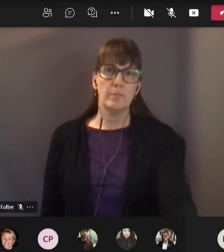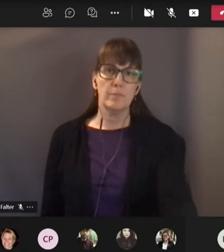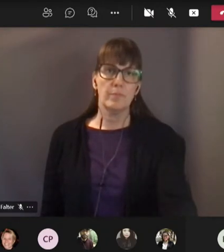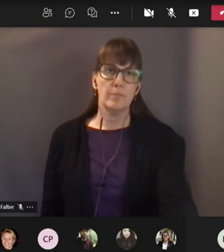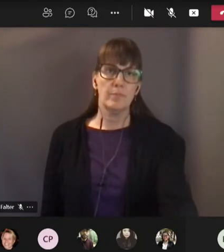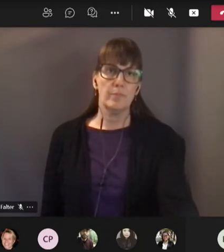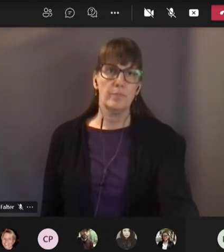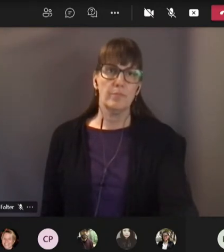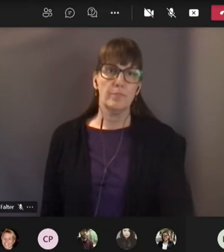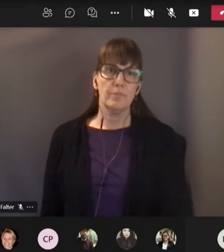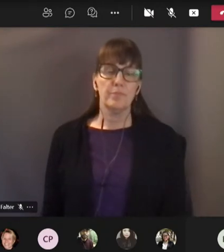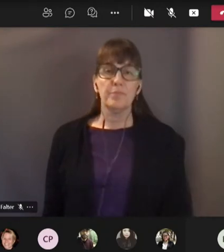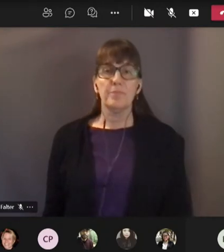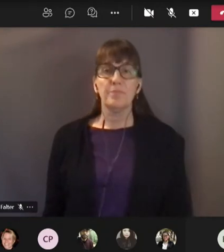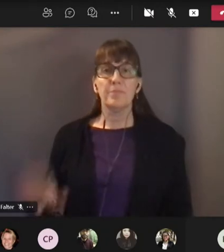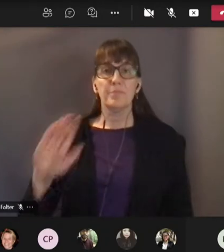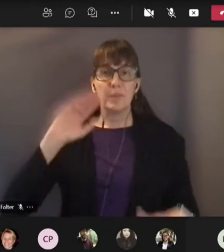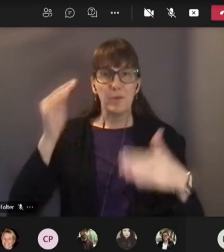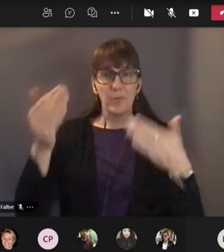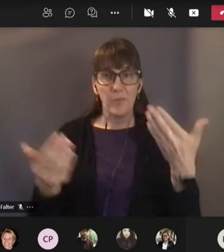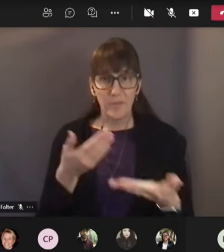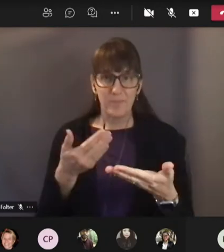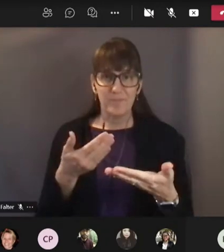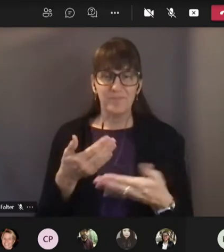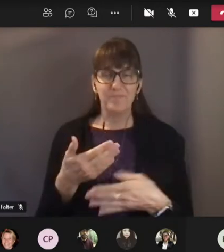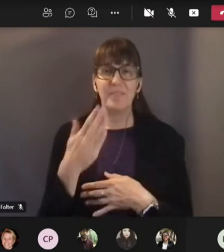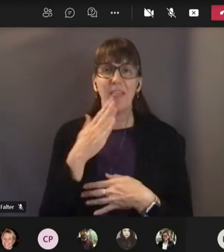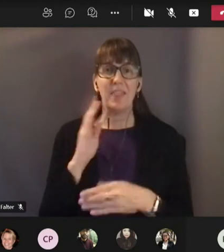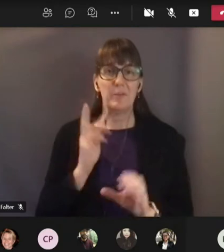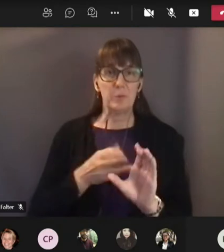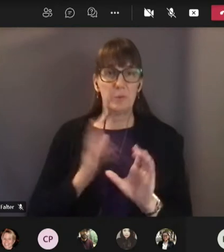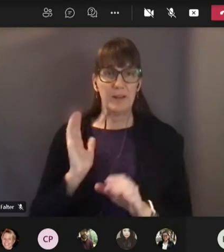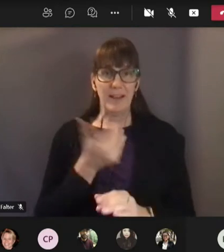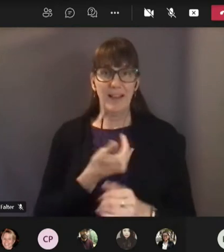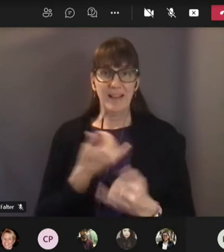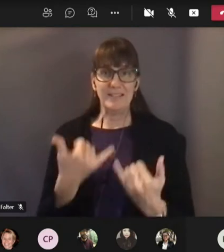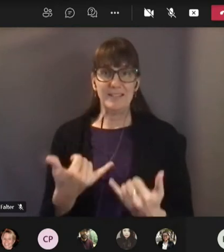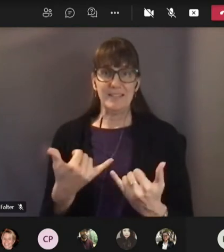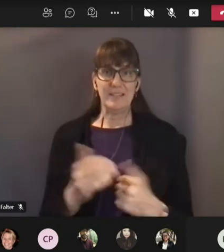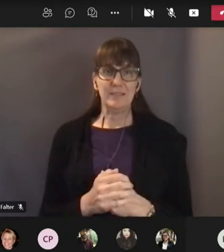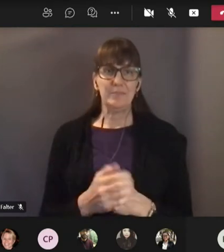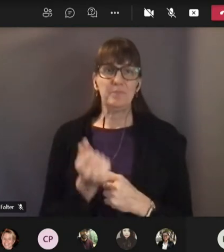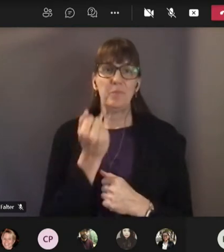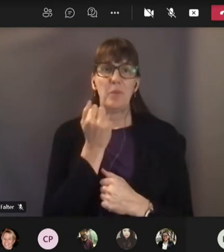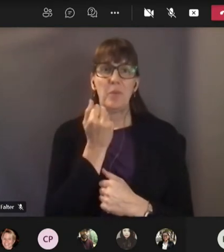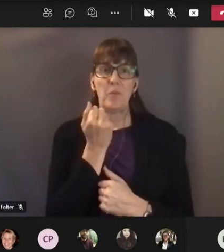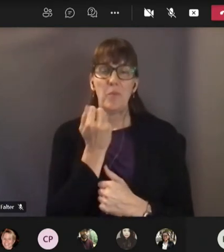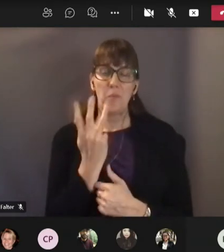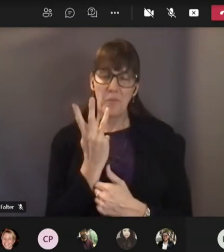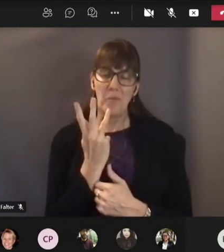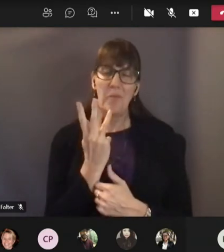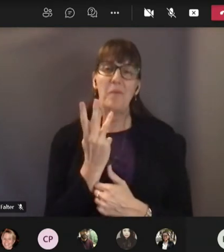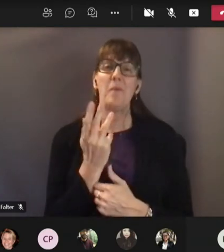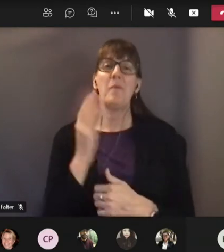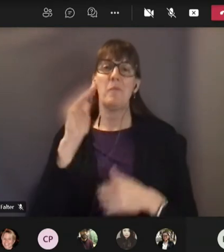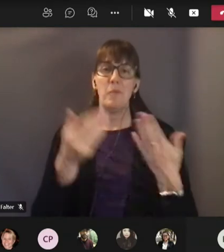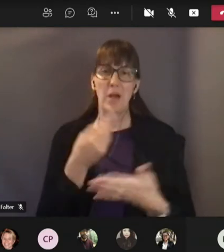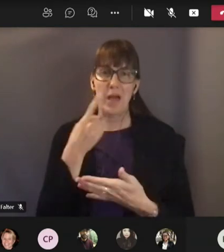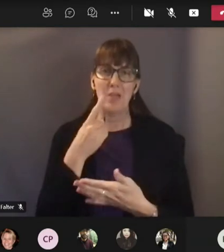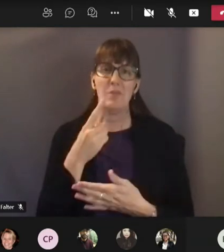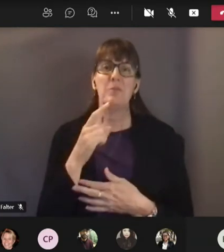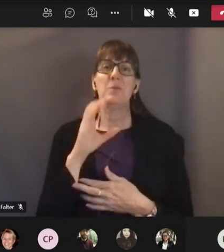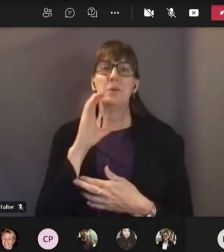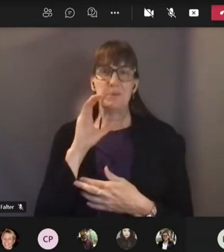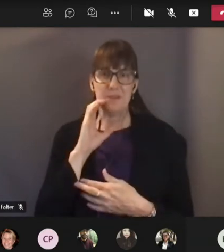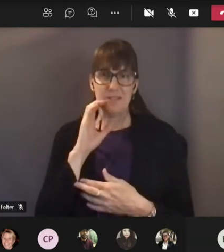Welcome. Thank you for joining us today. Warm welcome to Christine Falter, our ASL interpreter.